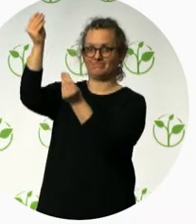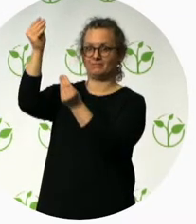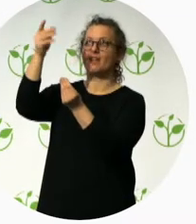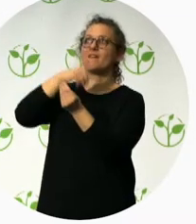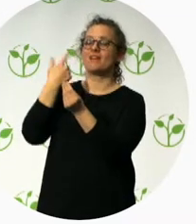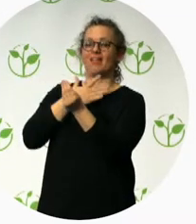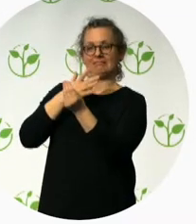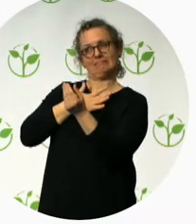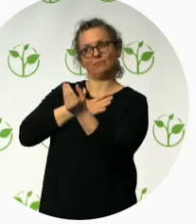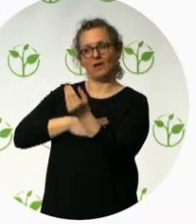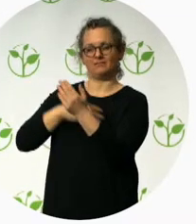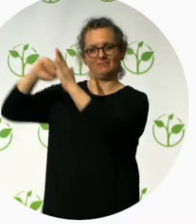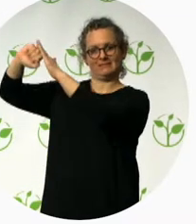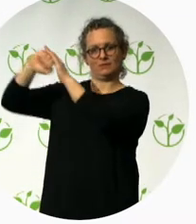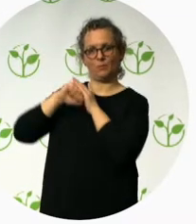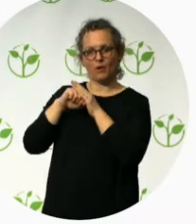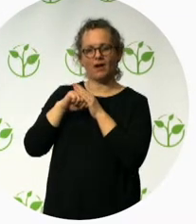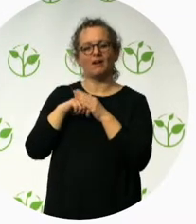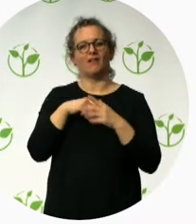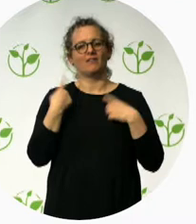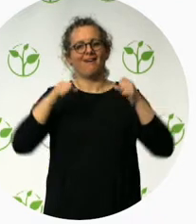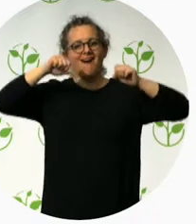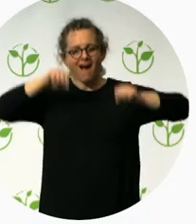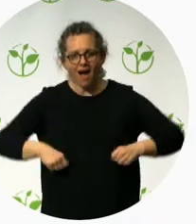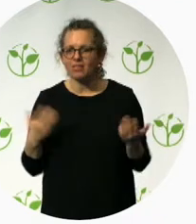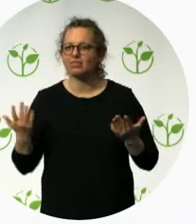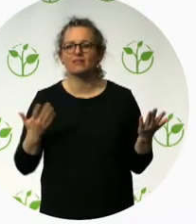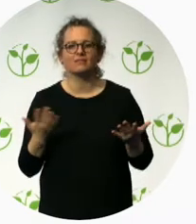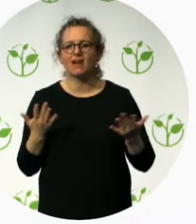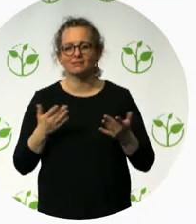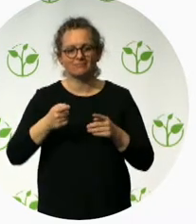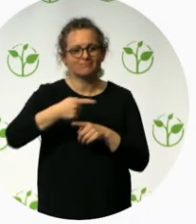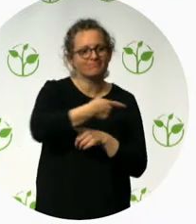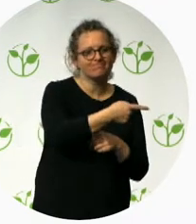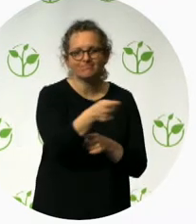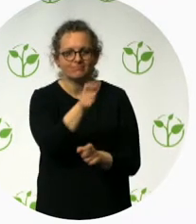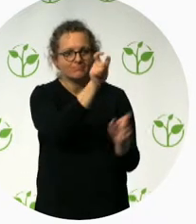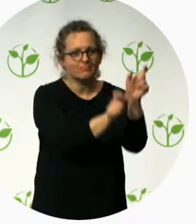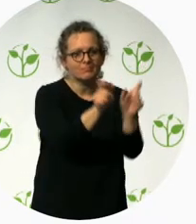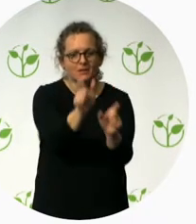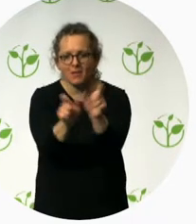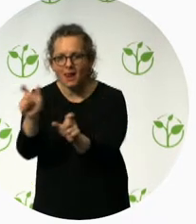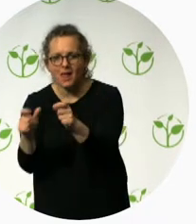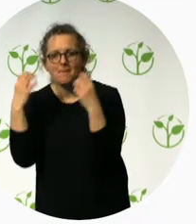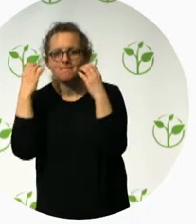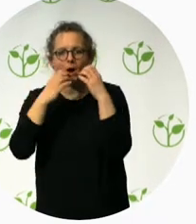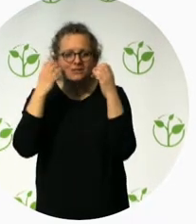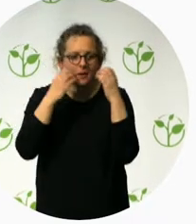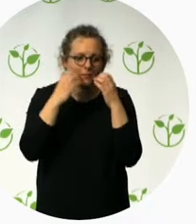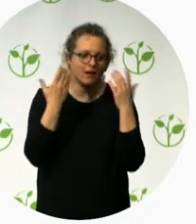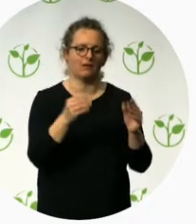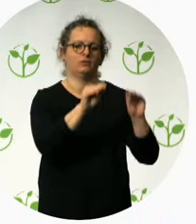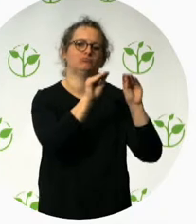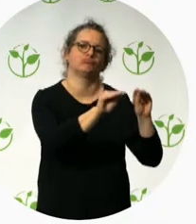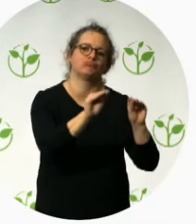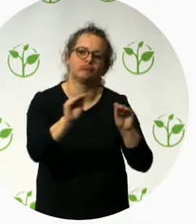a vocational training in Mozambique, because there is a lack of opportunity of employment for persons with disability in